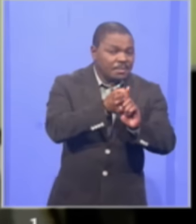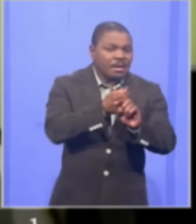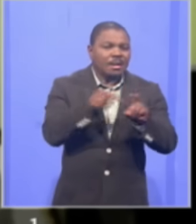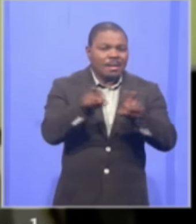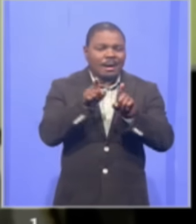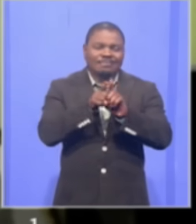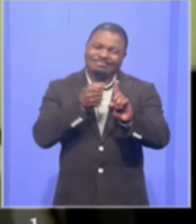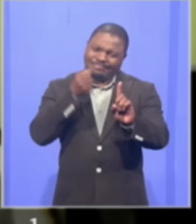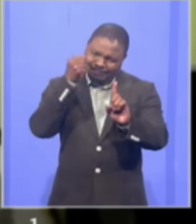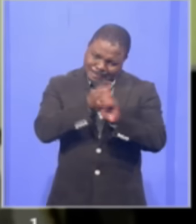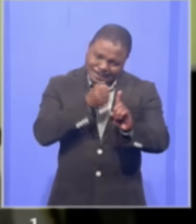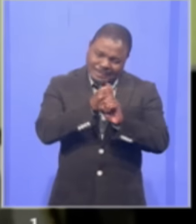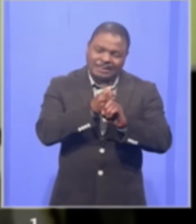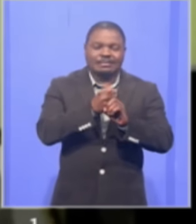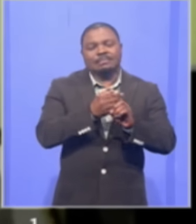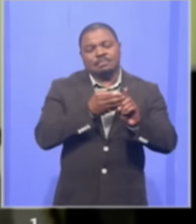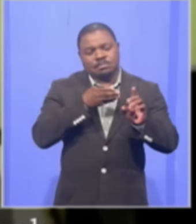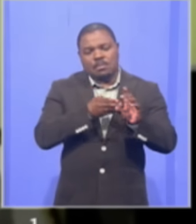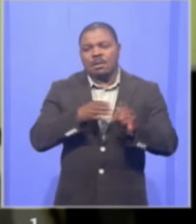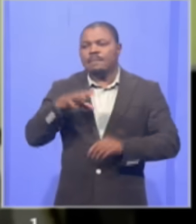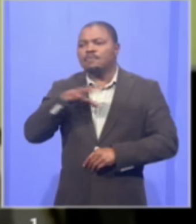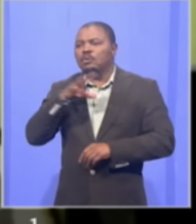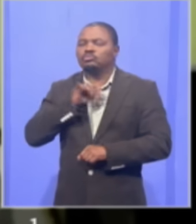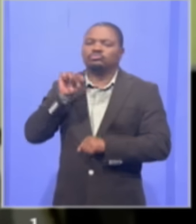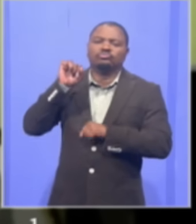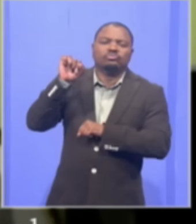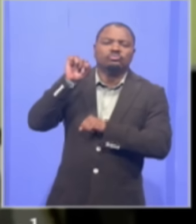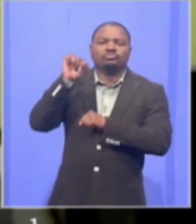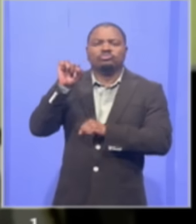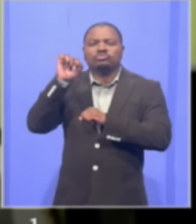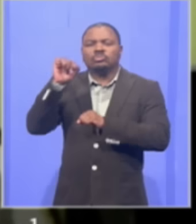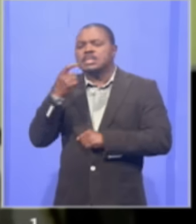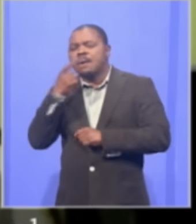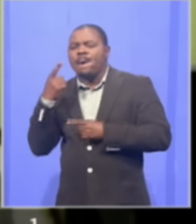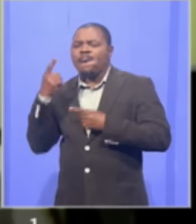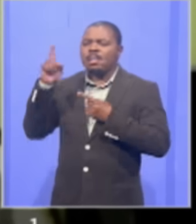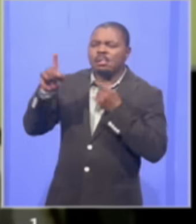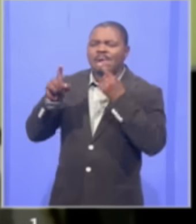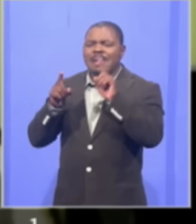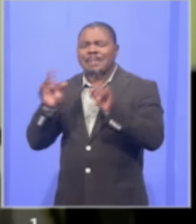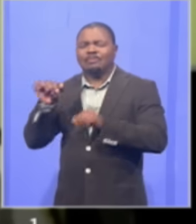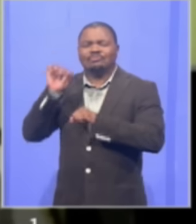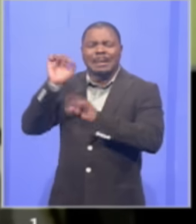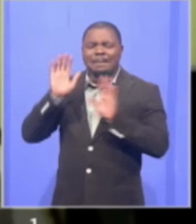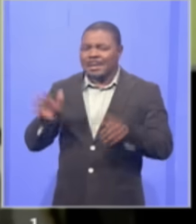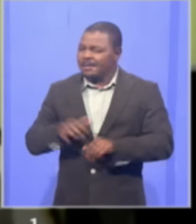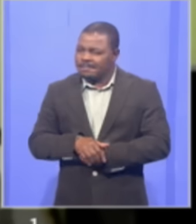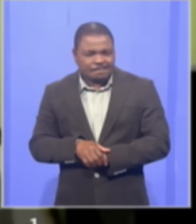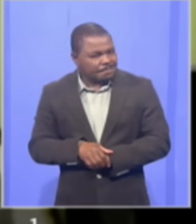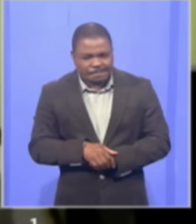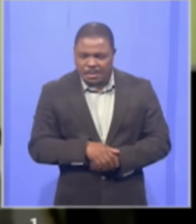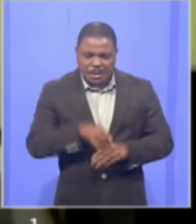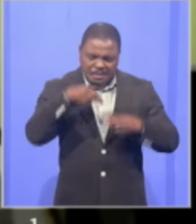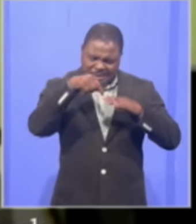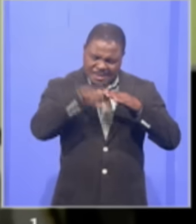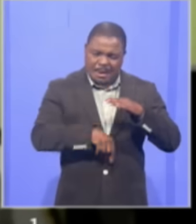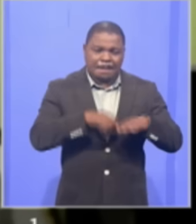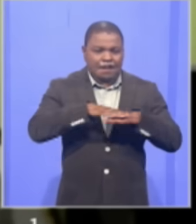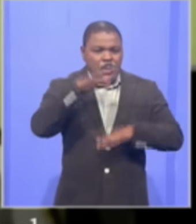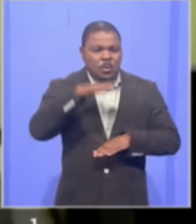fighting exercise. It's not just a chanting, throwing stones and toy-toying. It's not that. It goes further than that. It's